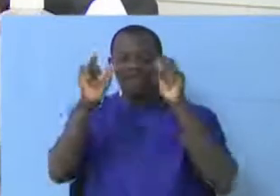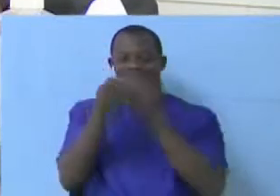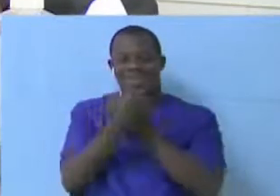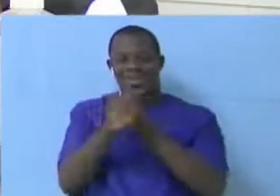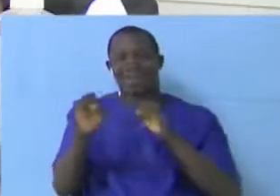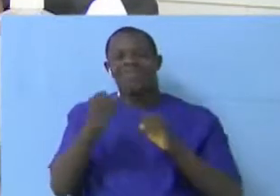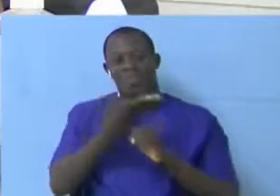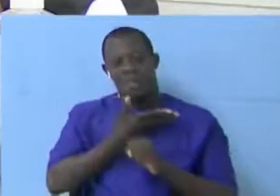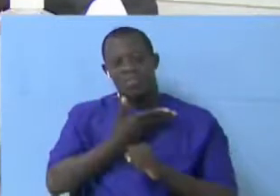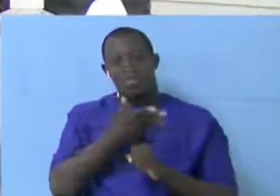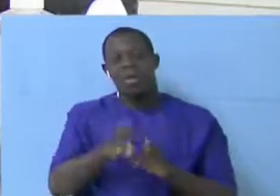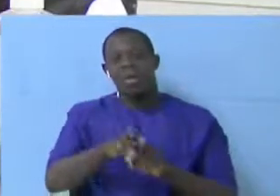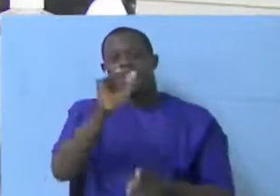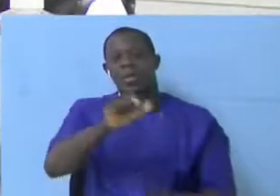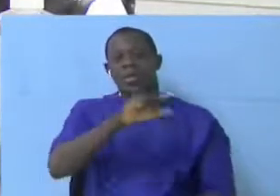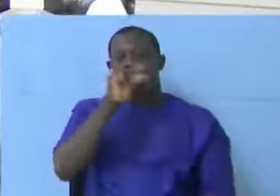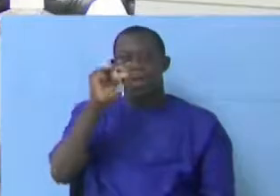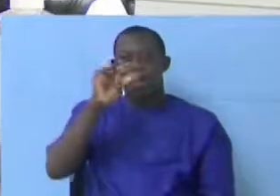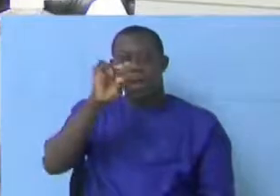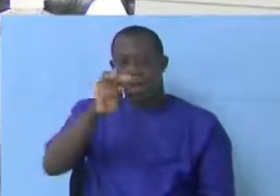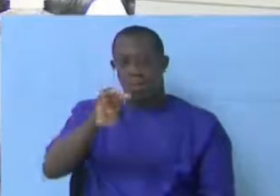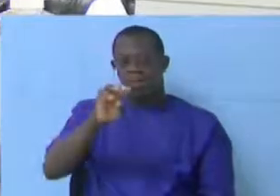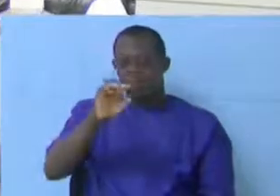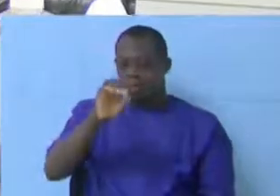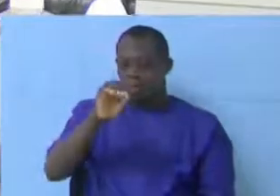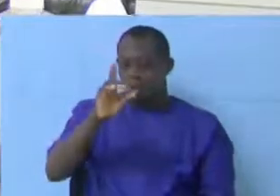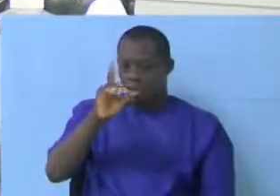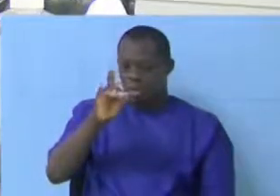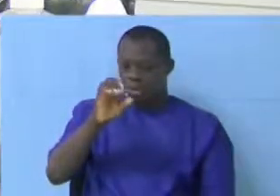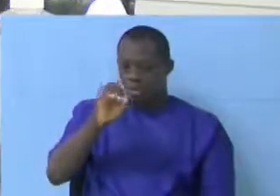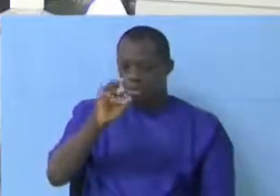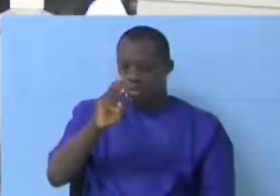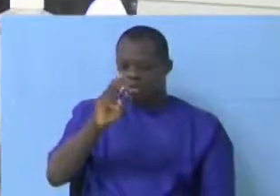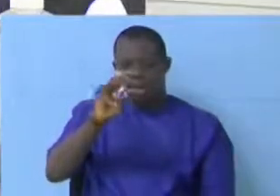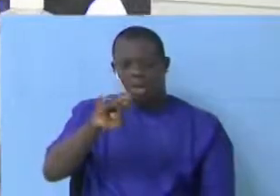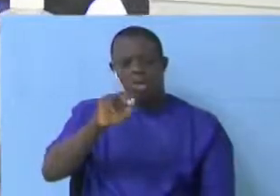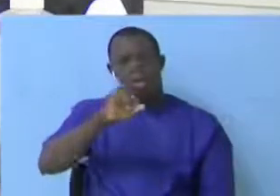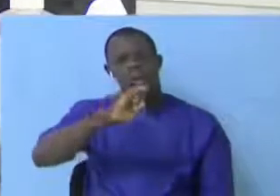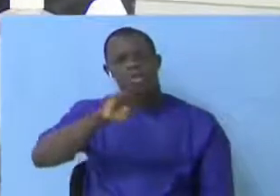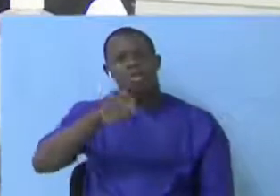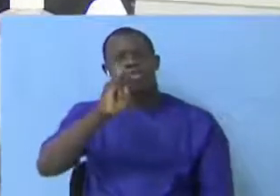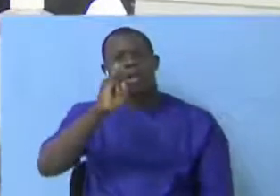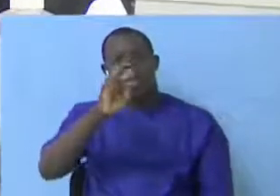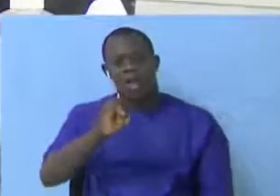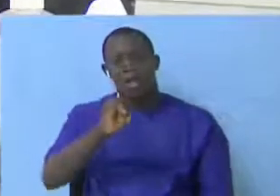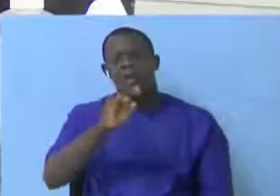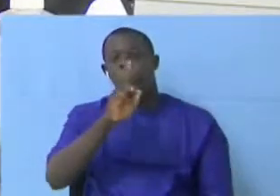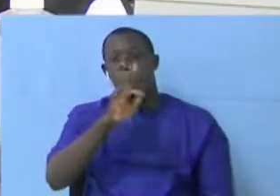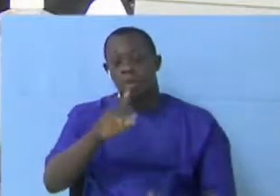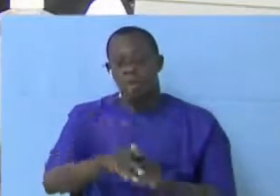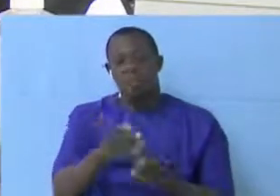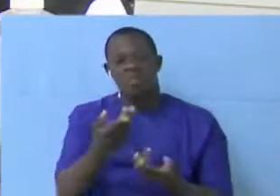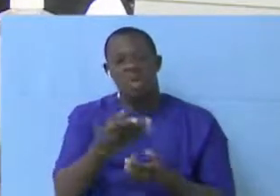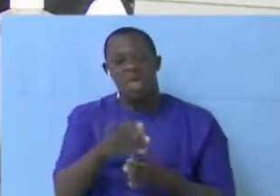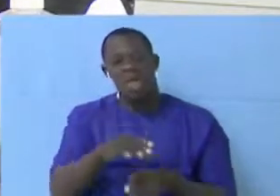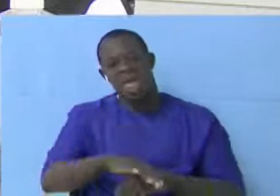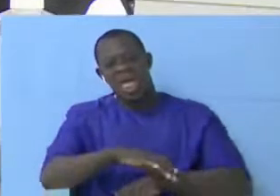Modnya, who was I think fractured or had a broken hand, is at the hospital.